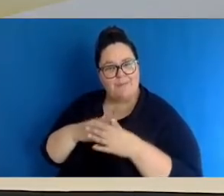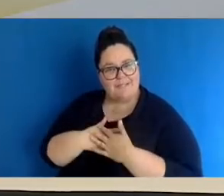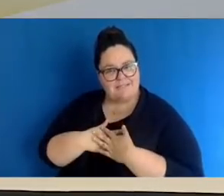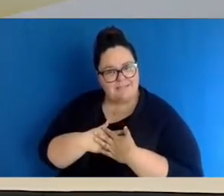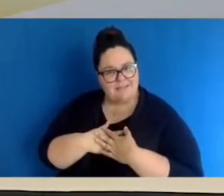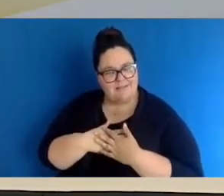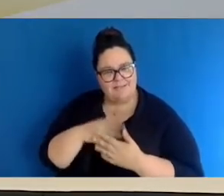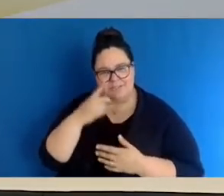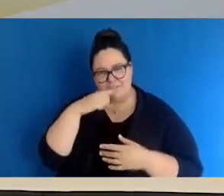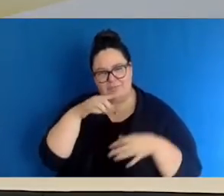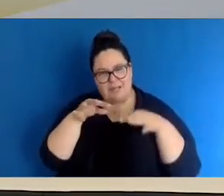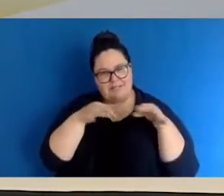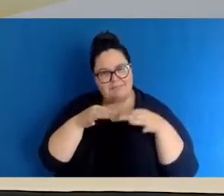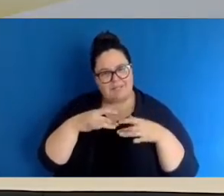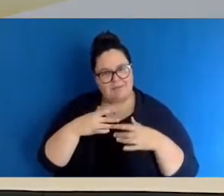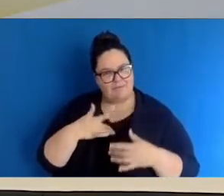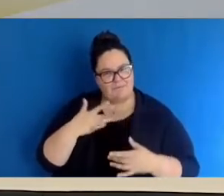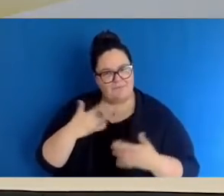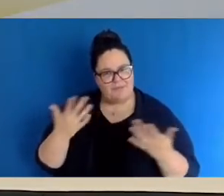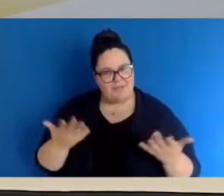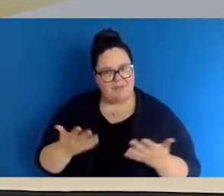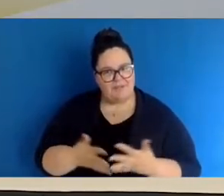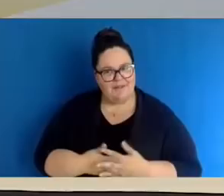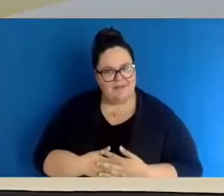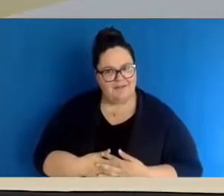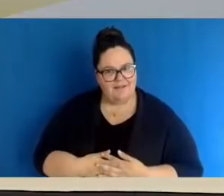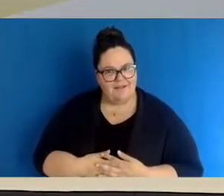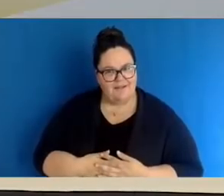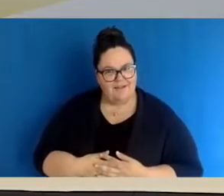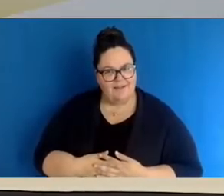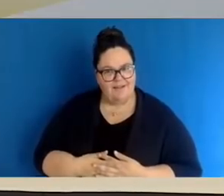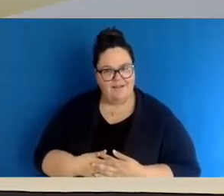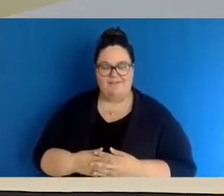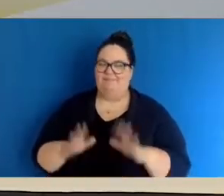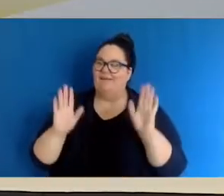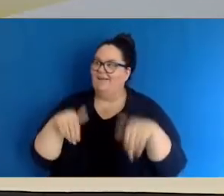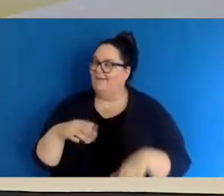Tell me a little bit about what's happening. It sounds like you are. That's fine.